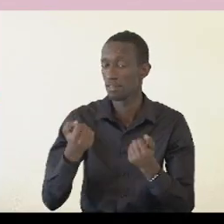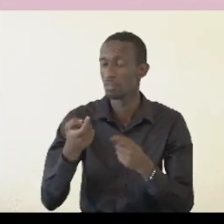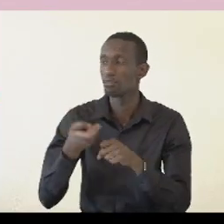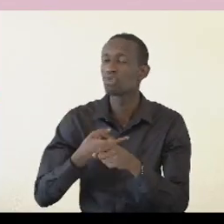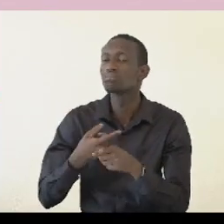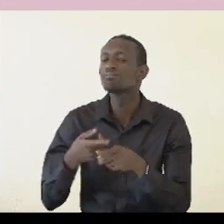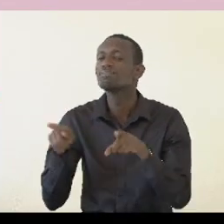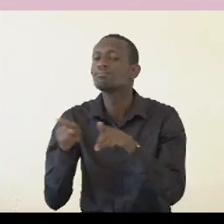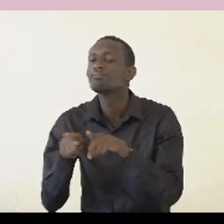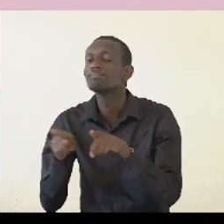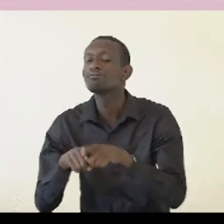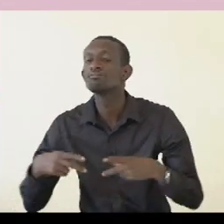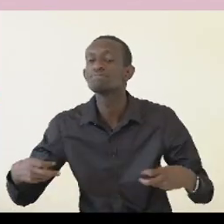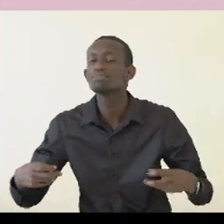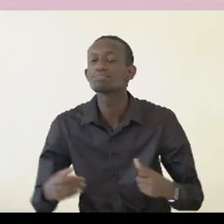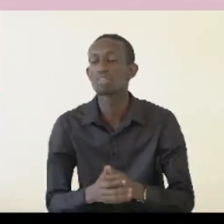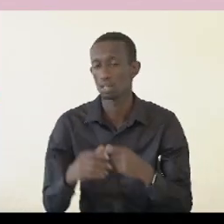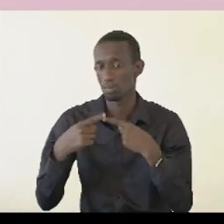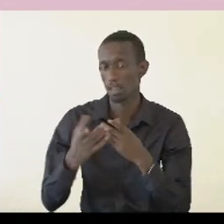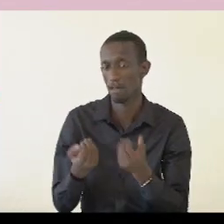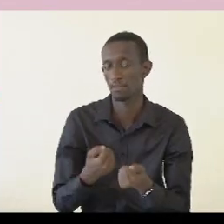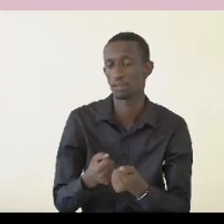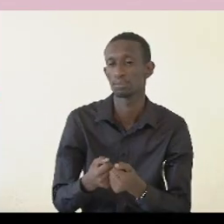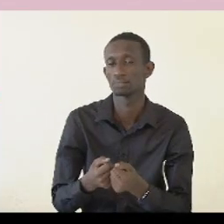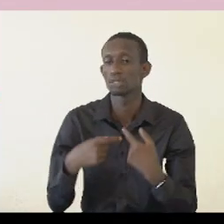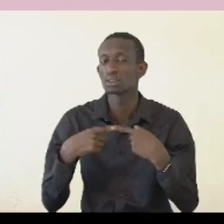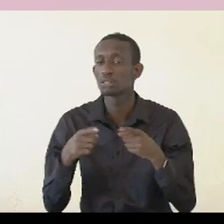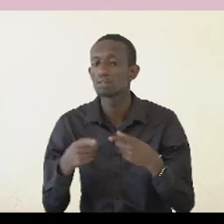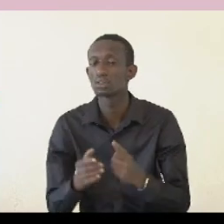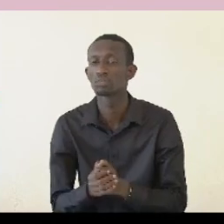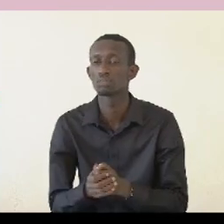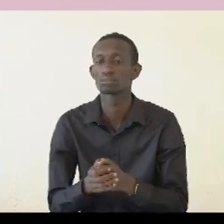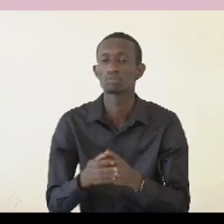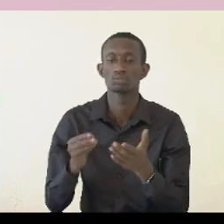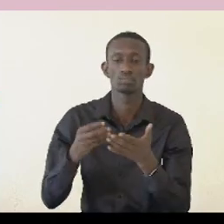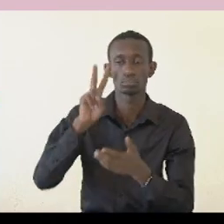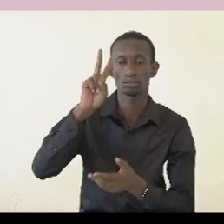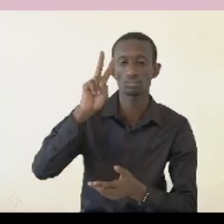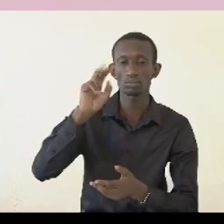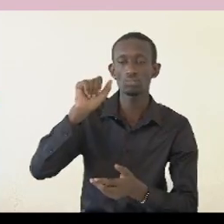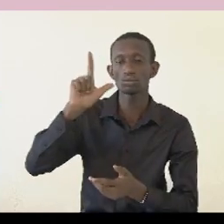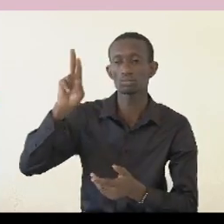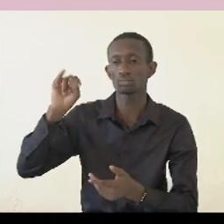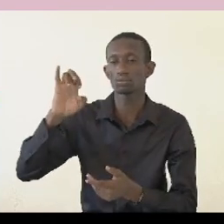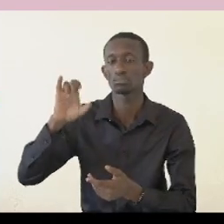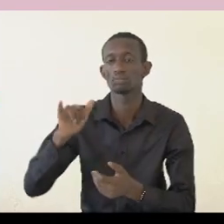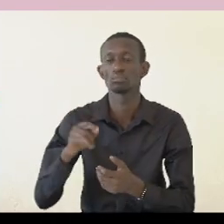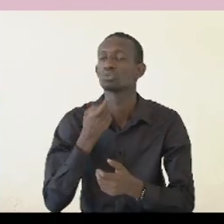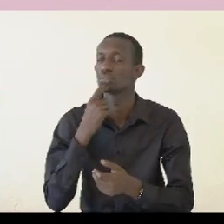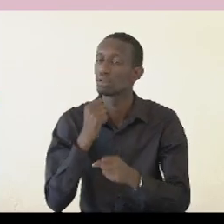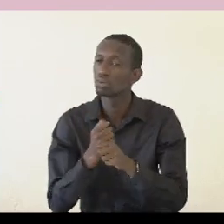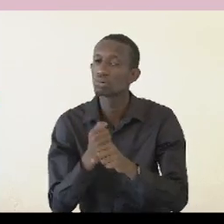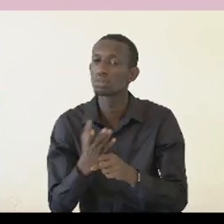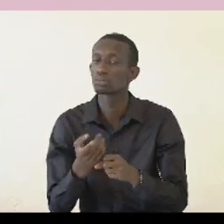same element, but they have different valences. So we should do what? We